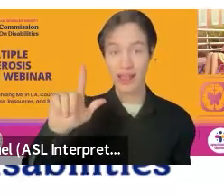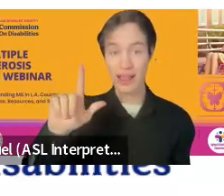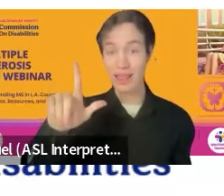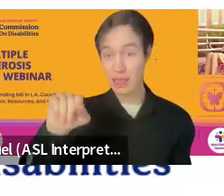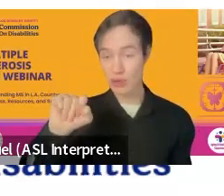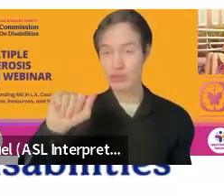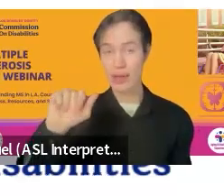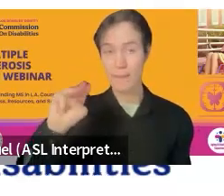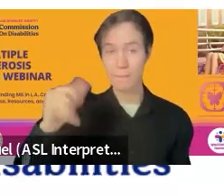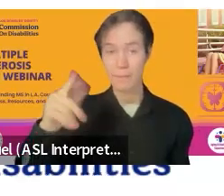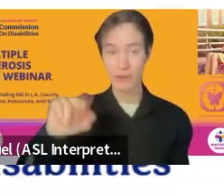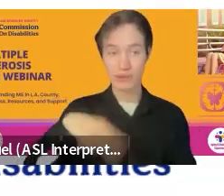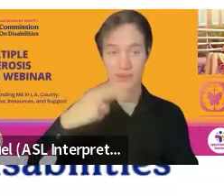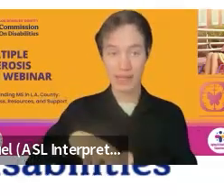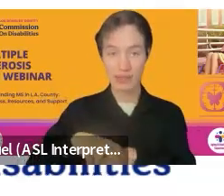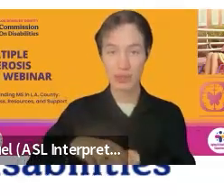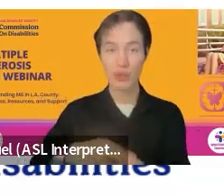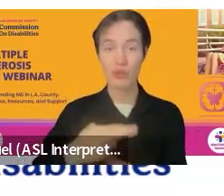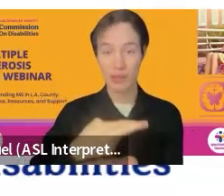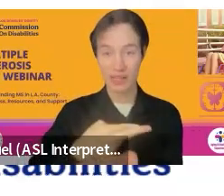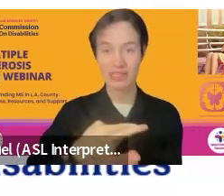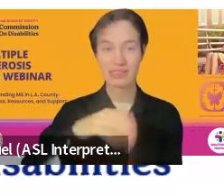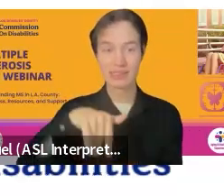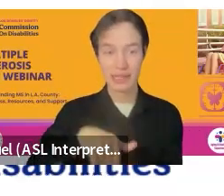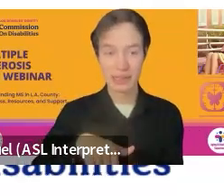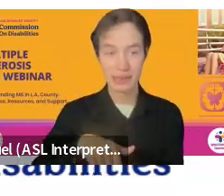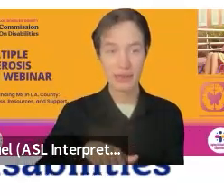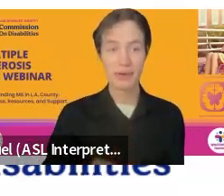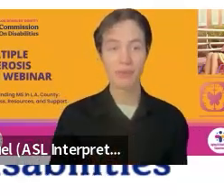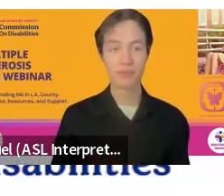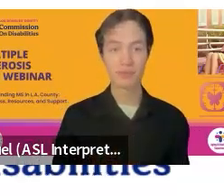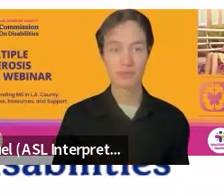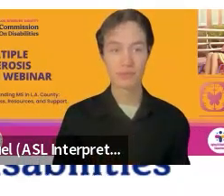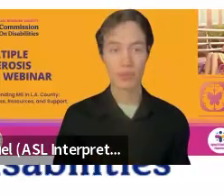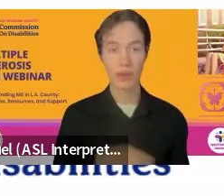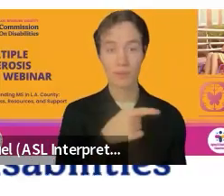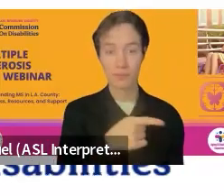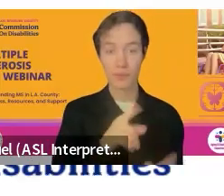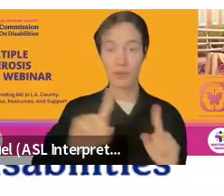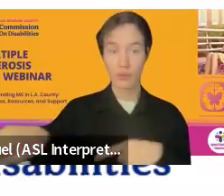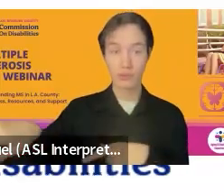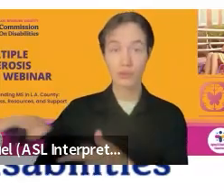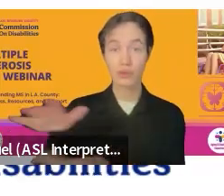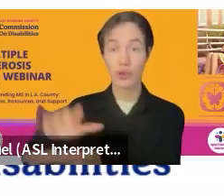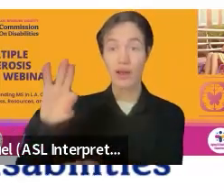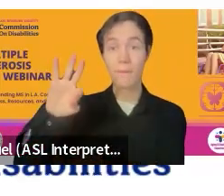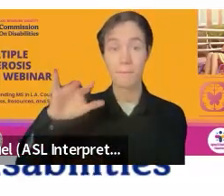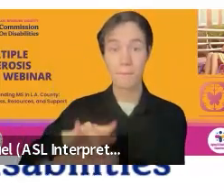her neurology residency at Los Angeles General Hospital, Keck School of Medicine, and her